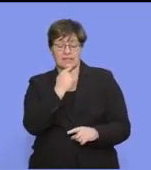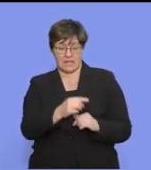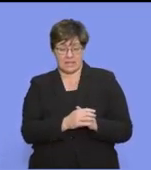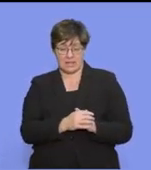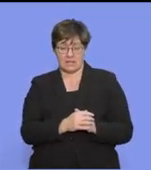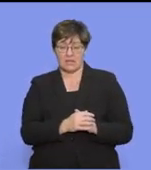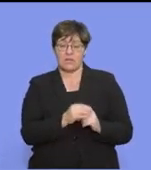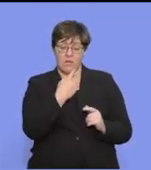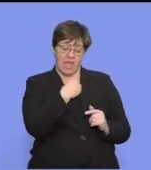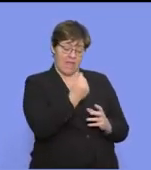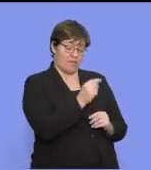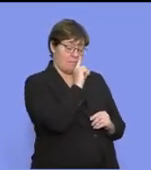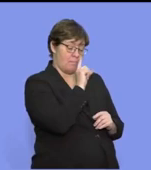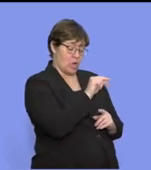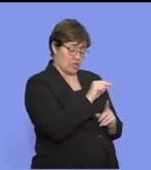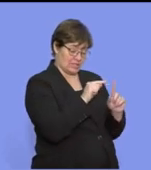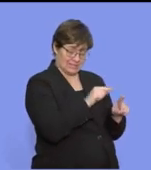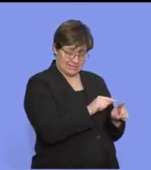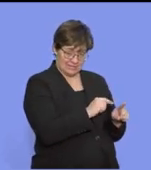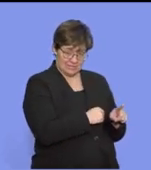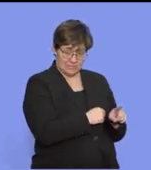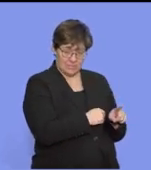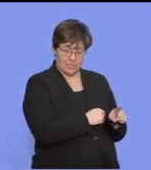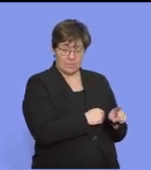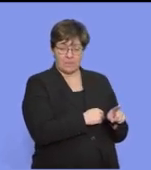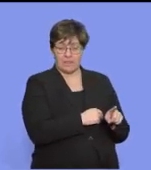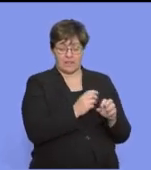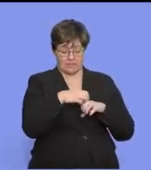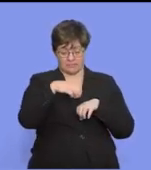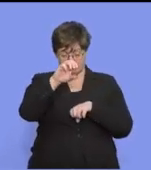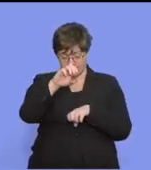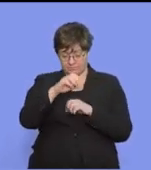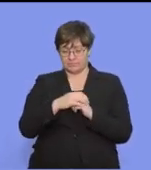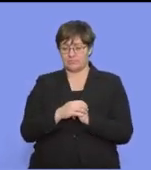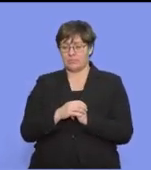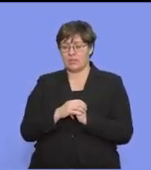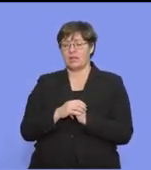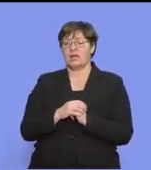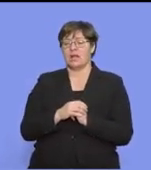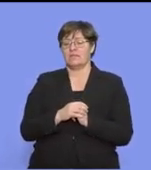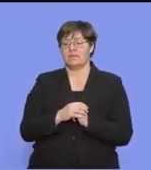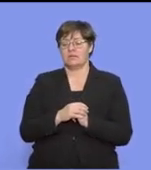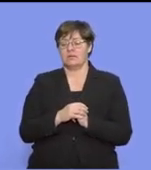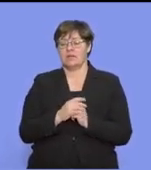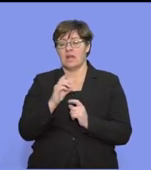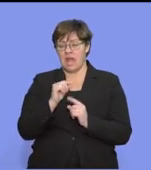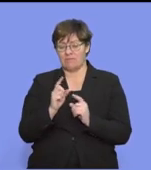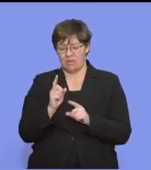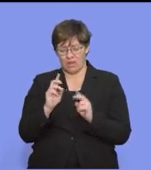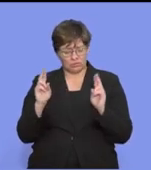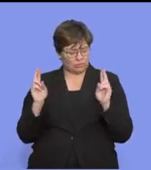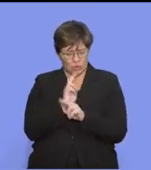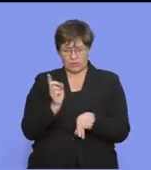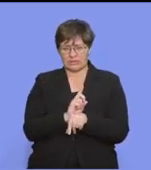tells us. The fossil record shows us that here we have an organism, and you can see, or the bird, and you can see its